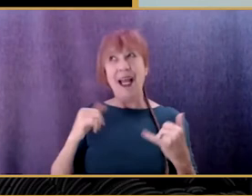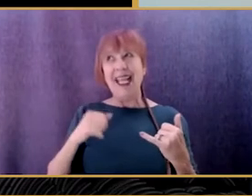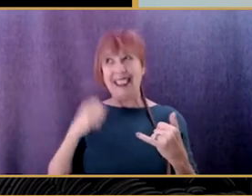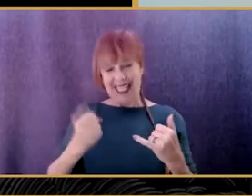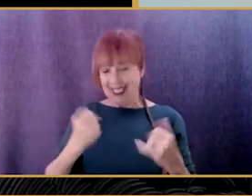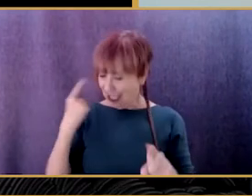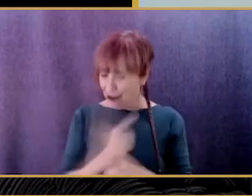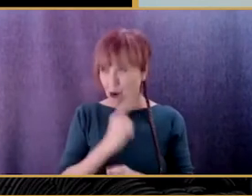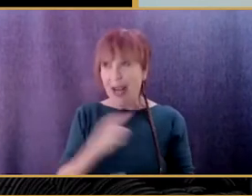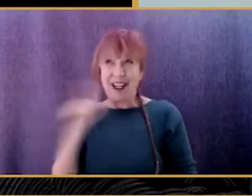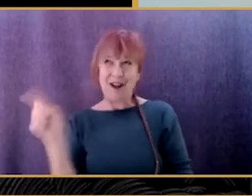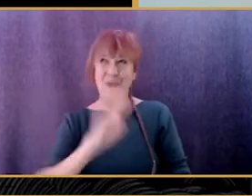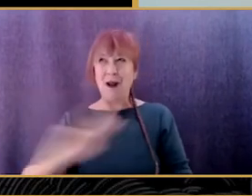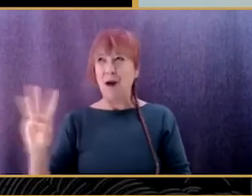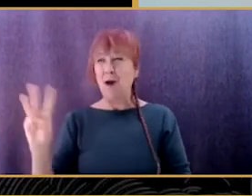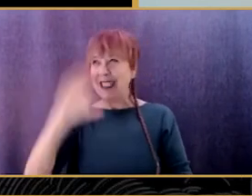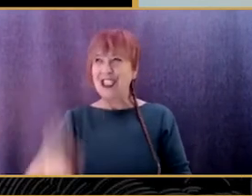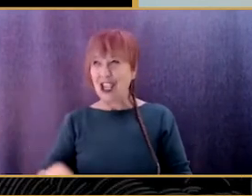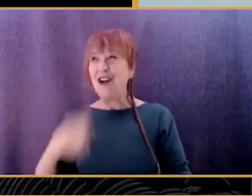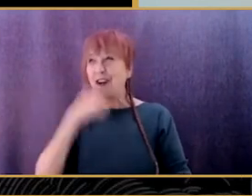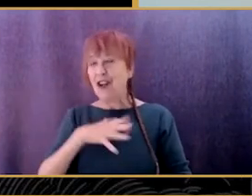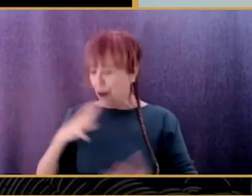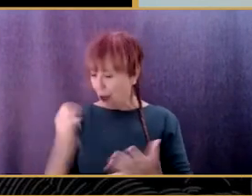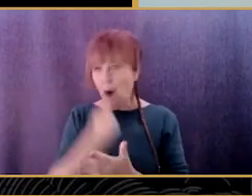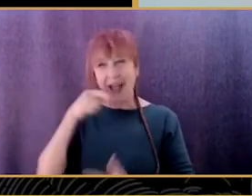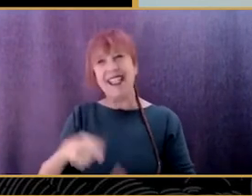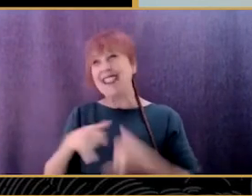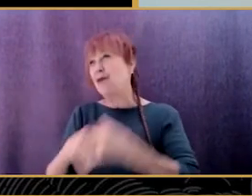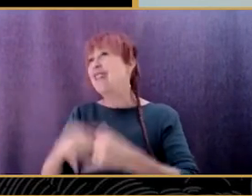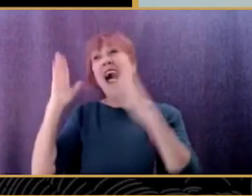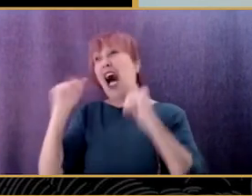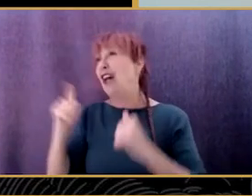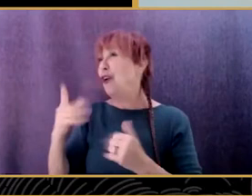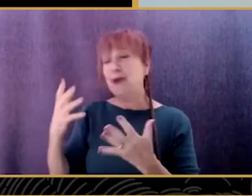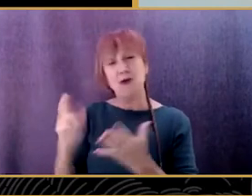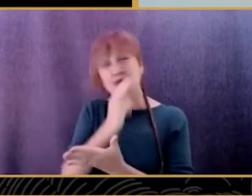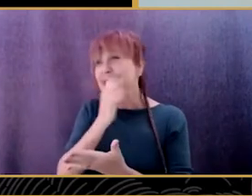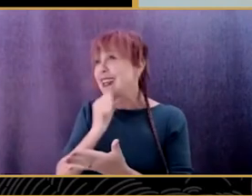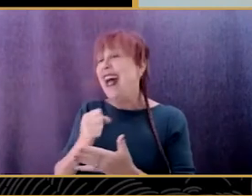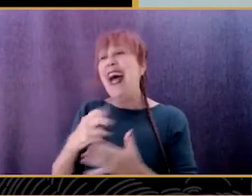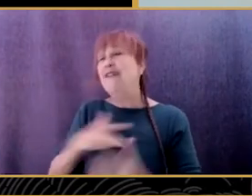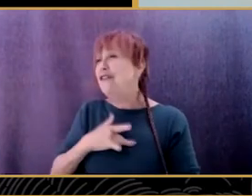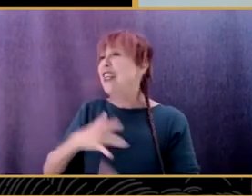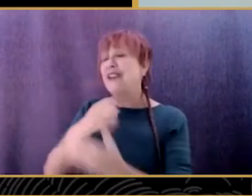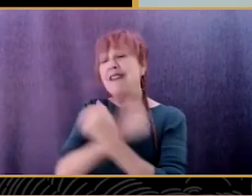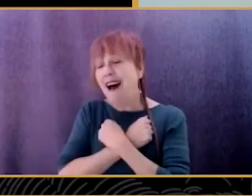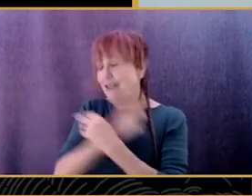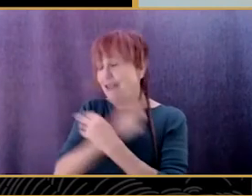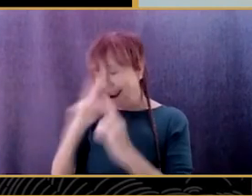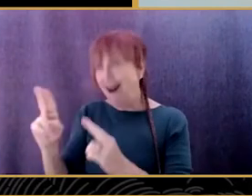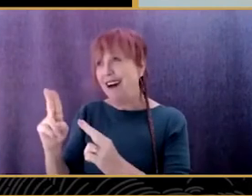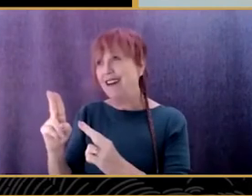right that you, a West Side girl, would win the Ruth Lily Poetry Prize I hope you use it good I hope you feel loved and